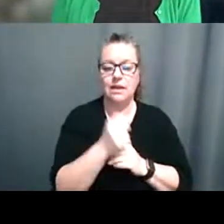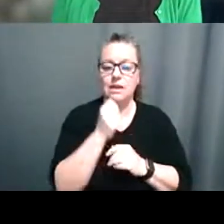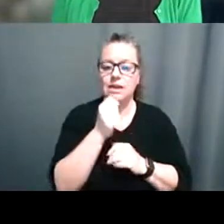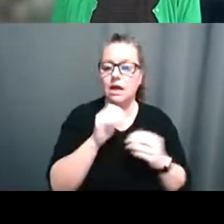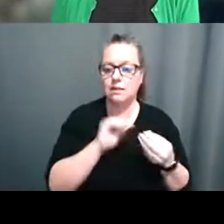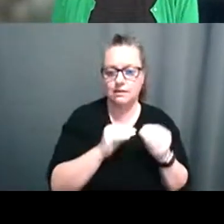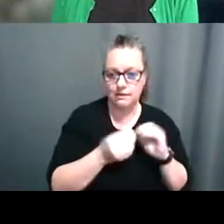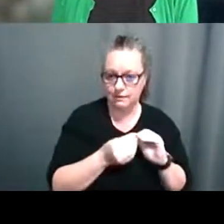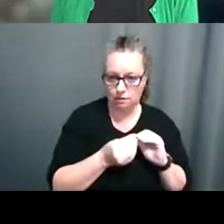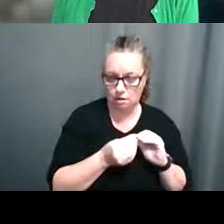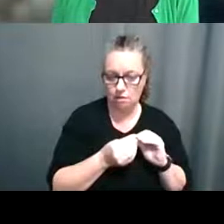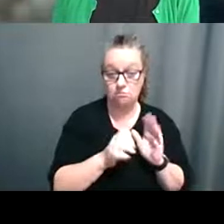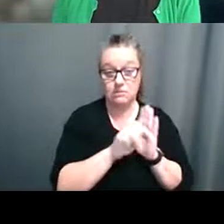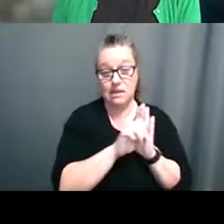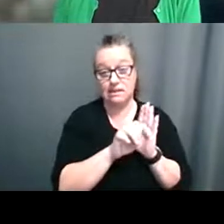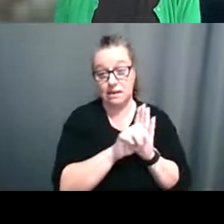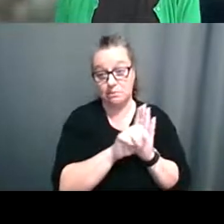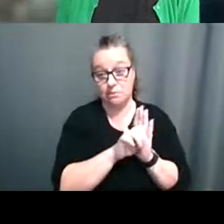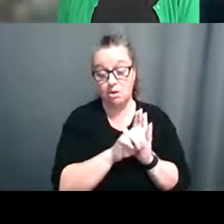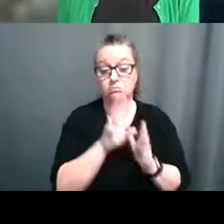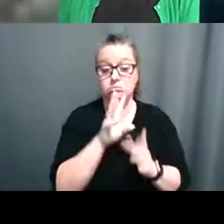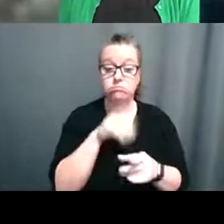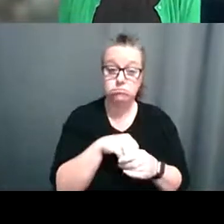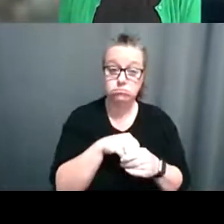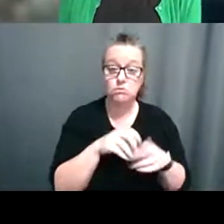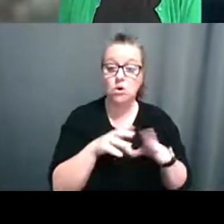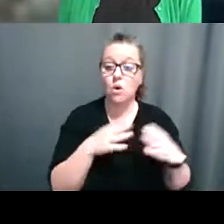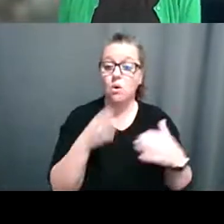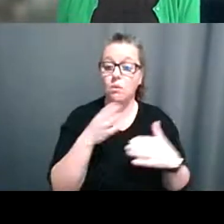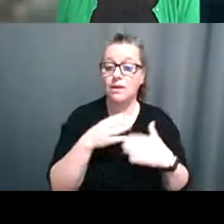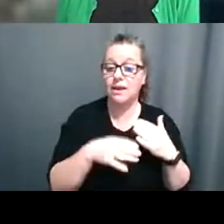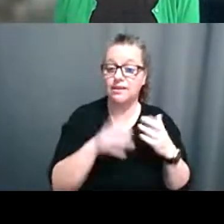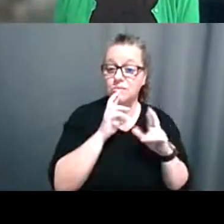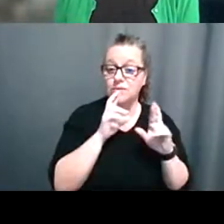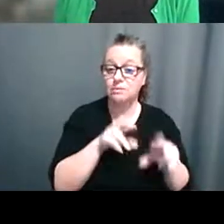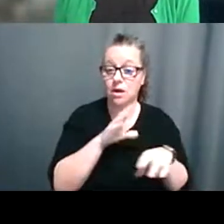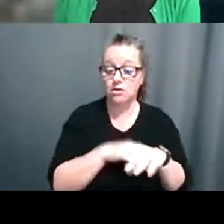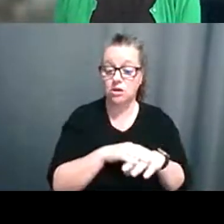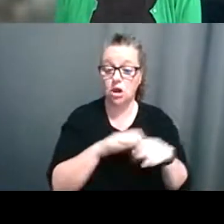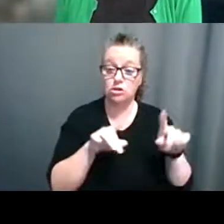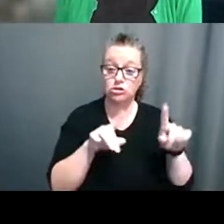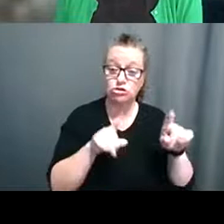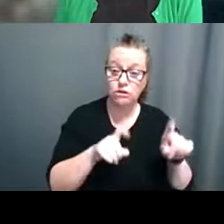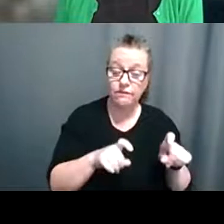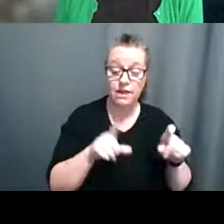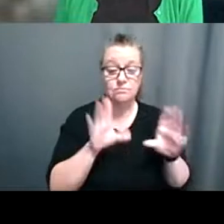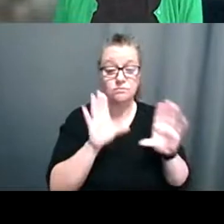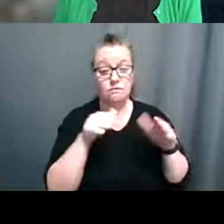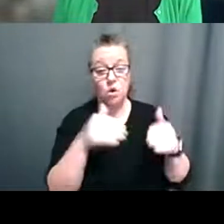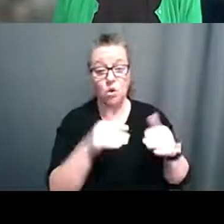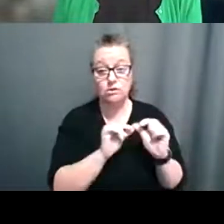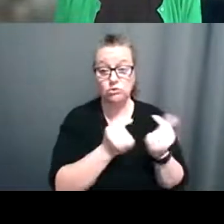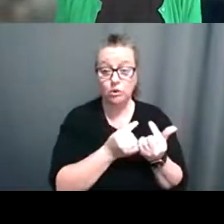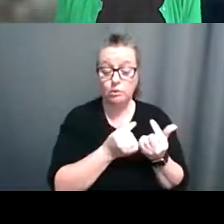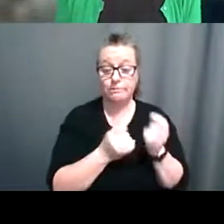non-statistical. Examples of sources include open-ended responses on surveys, focus groups,